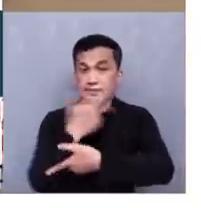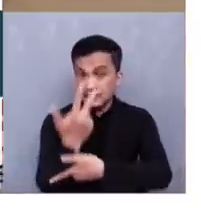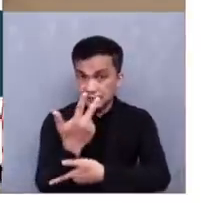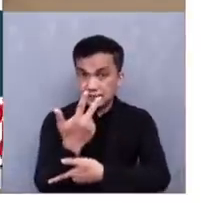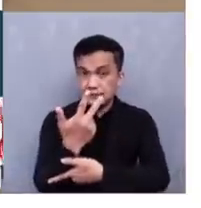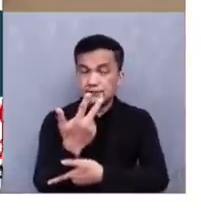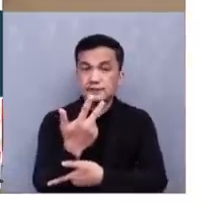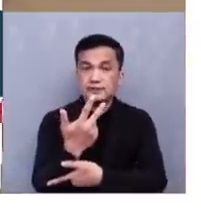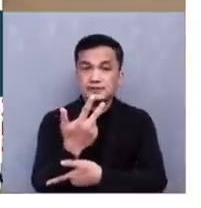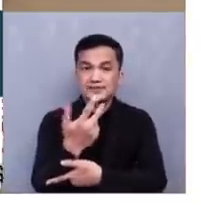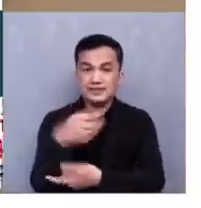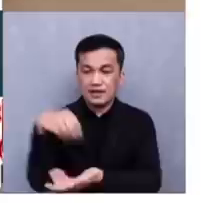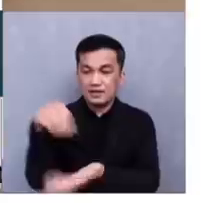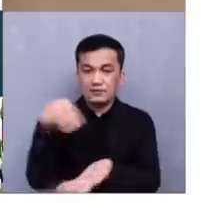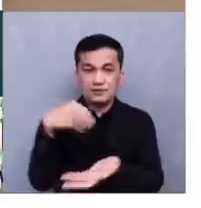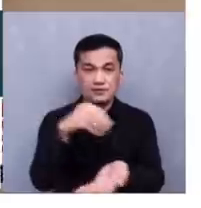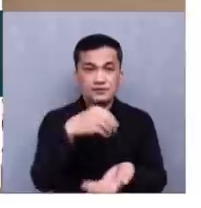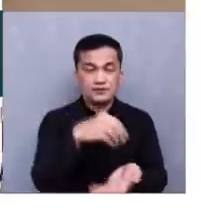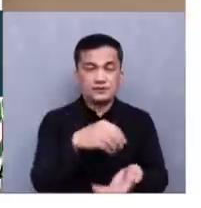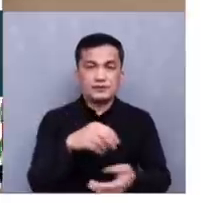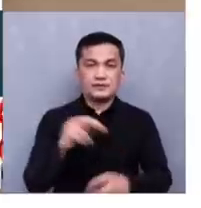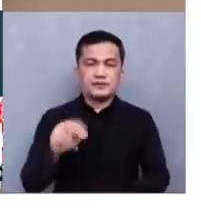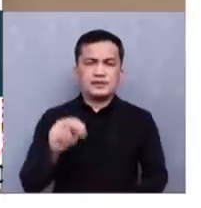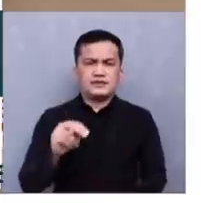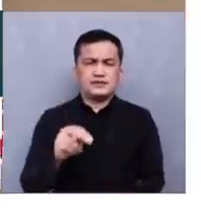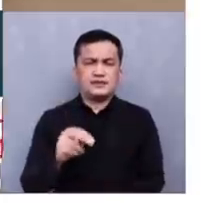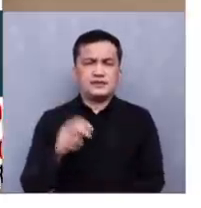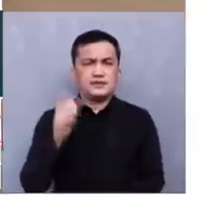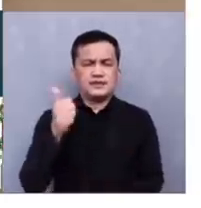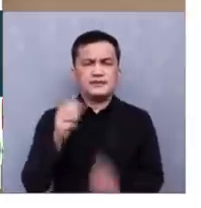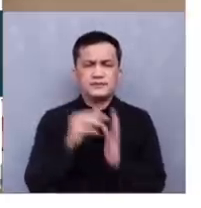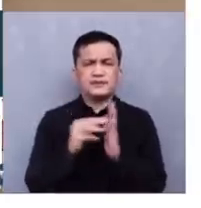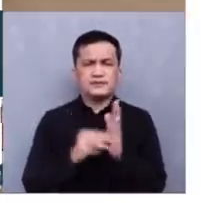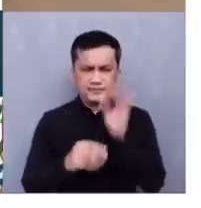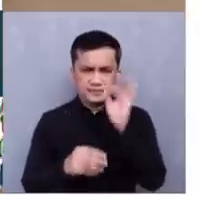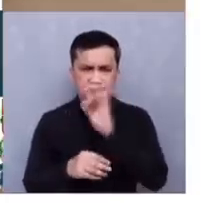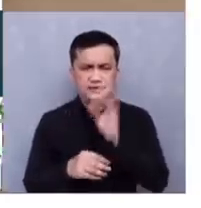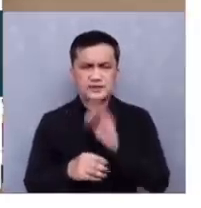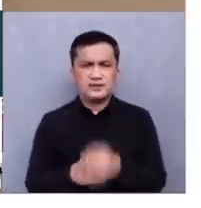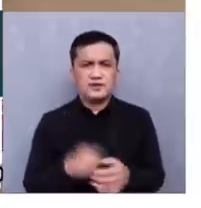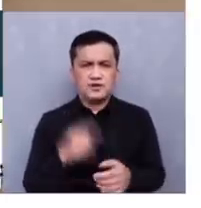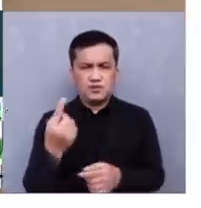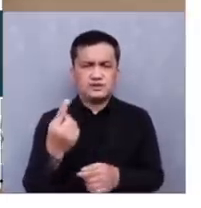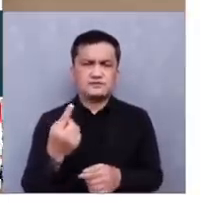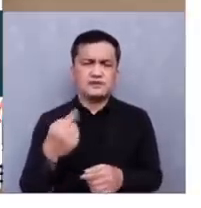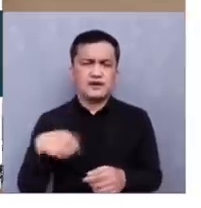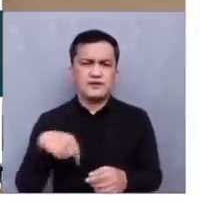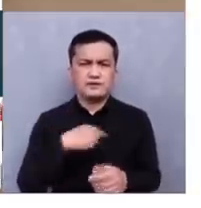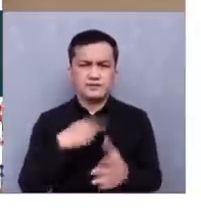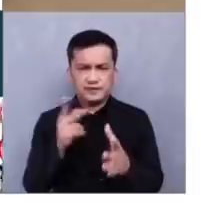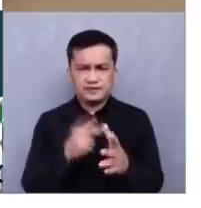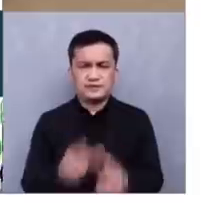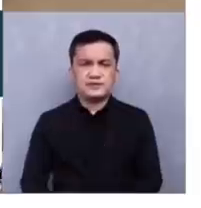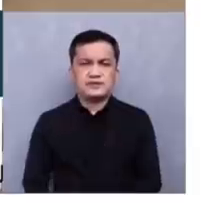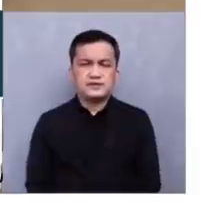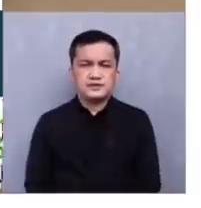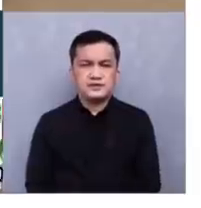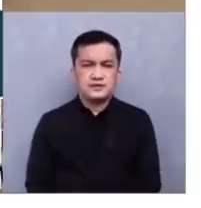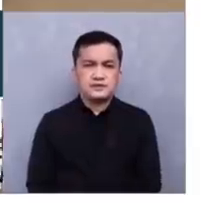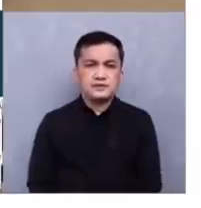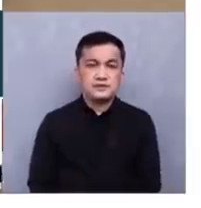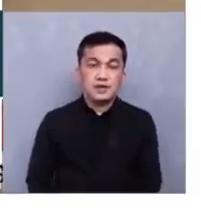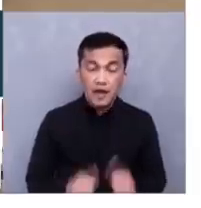mga ayudas is still needed by 10 million Filipinos. So that's one of our priorities pa rin. How to give